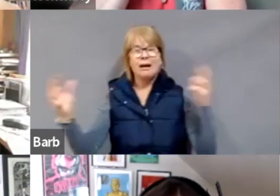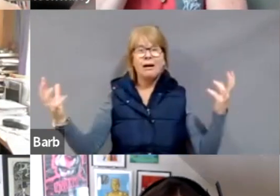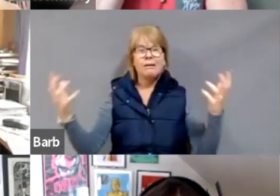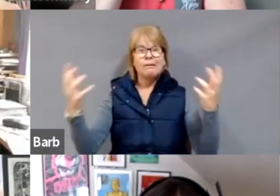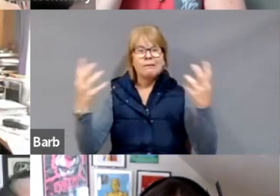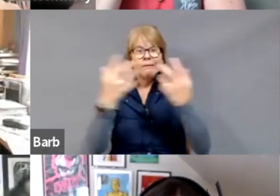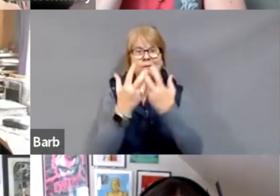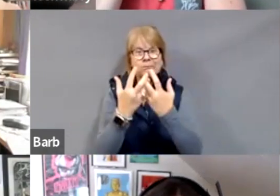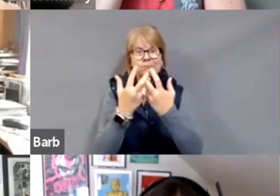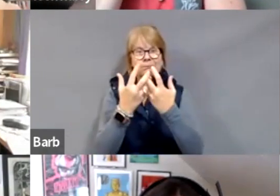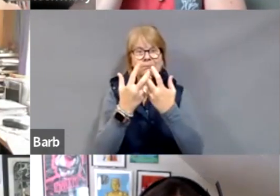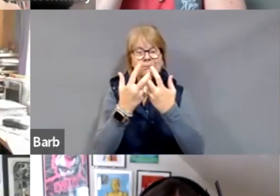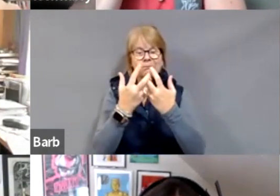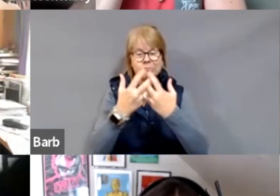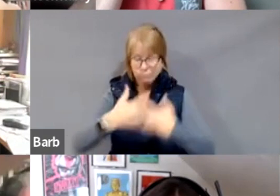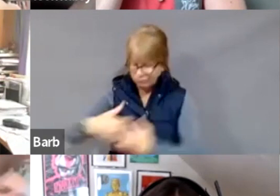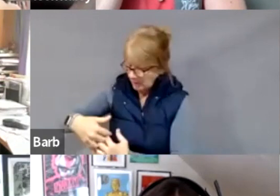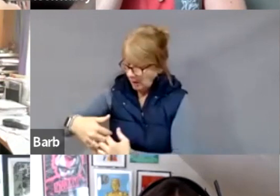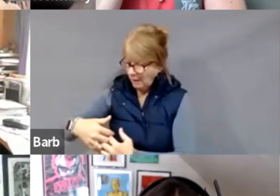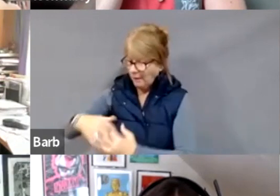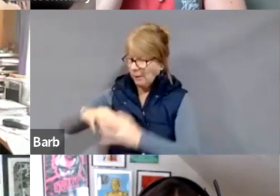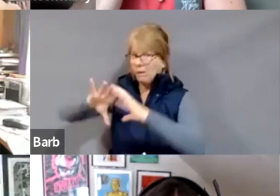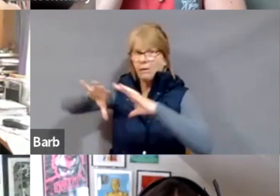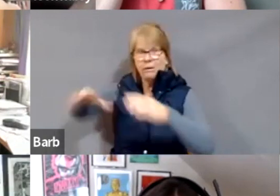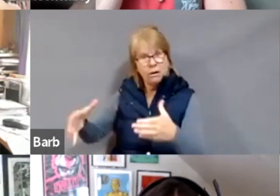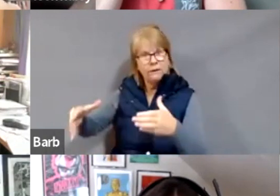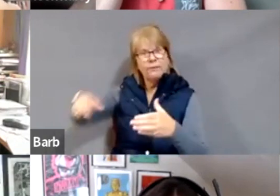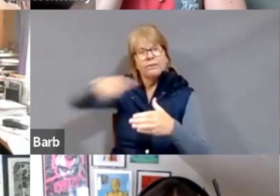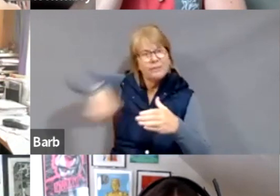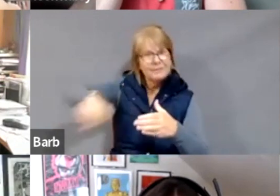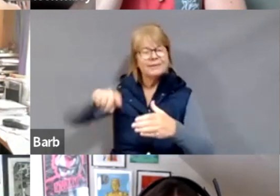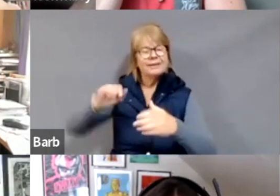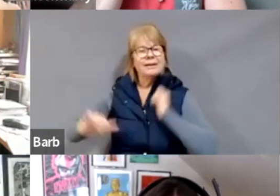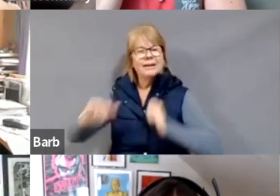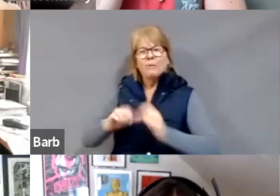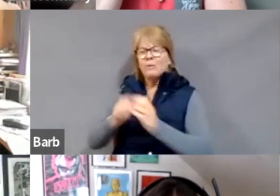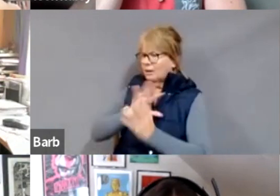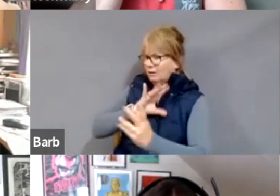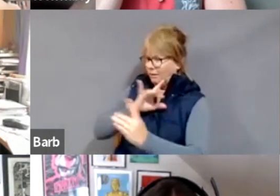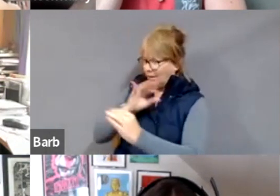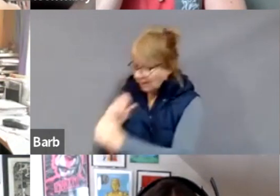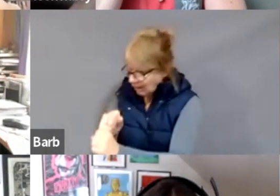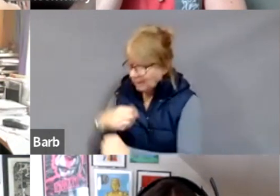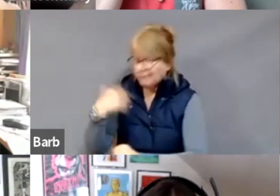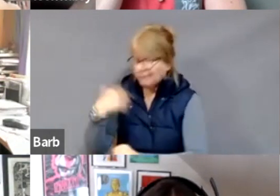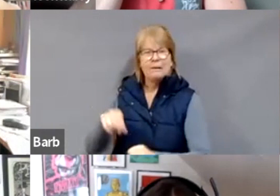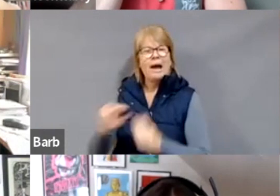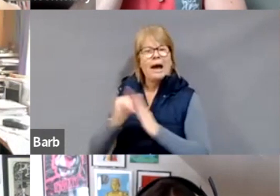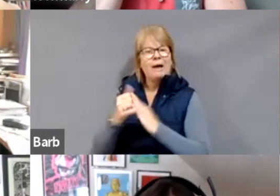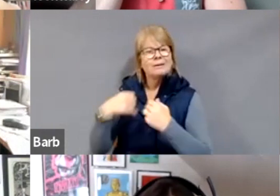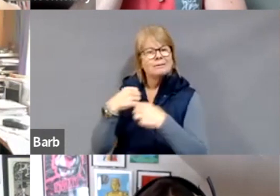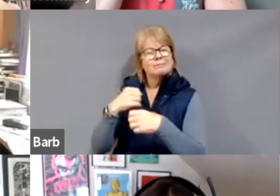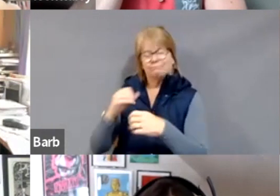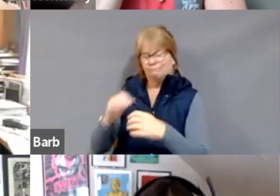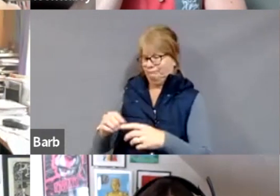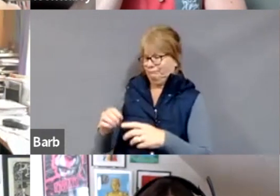of the DNA of the work that I've done, and I've been so attracted to that here. So I think there's opportunities